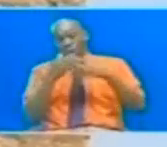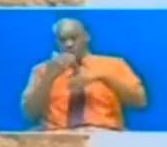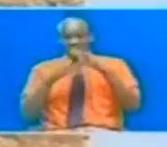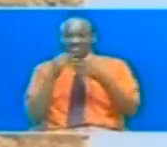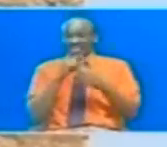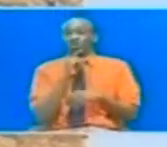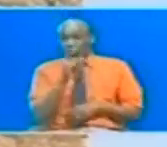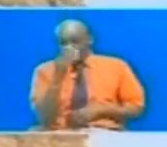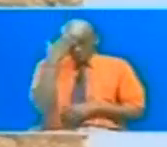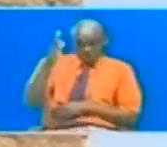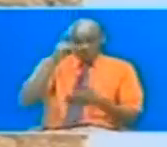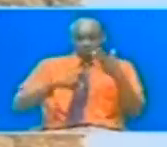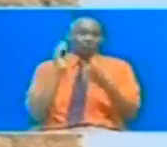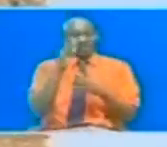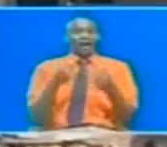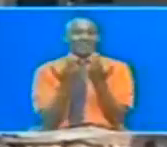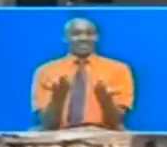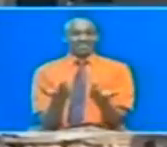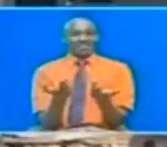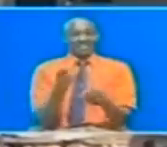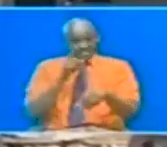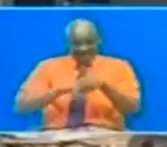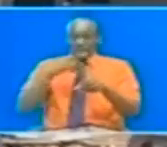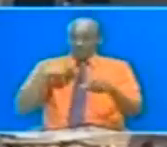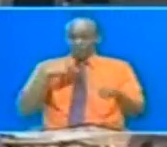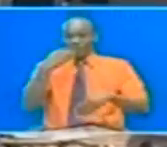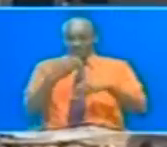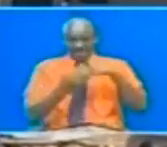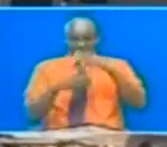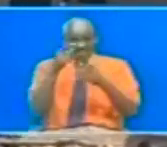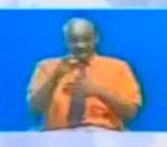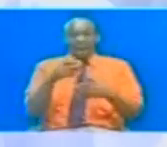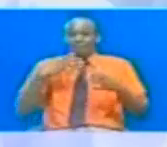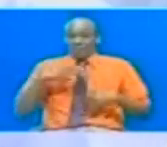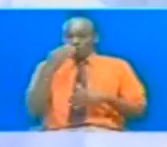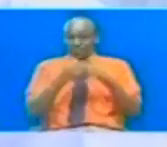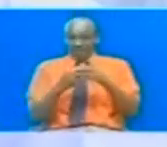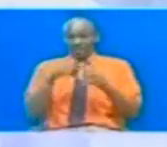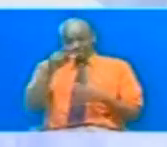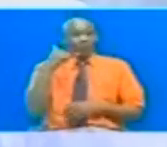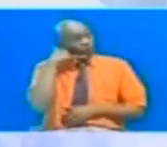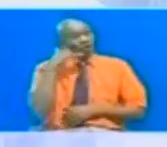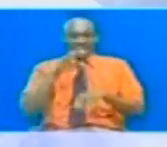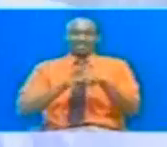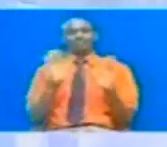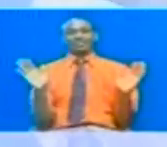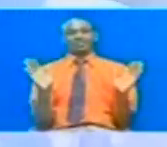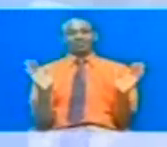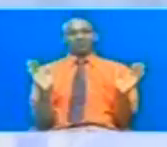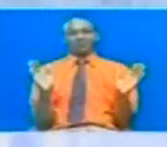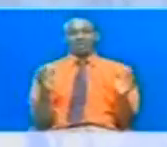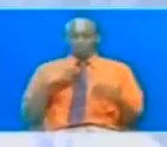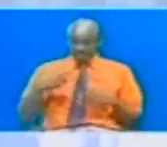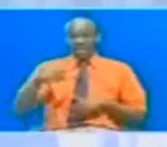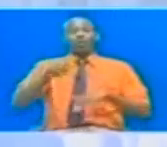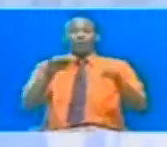too sure what outcome to expect, while the developers were untraceable except via their mobile phones. We are leaving for